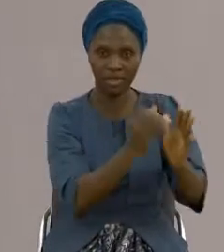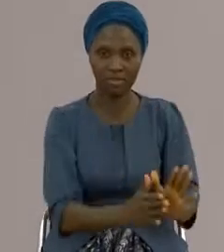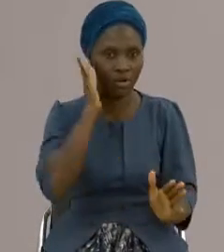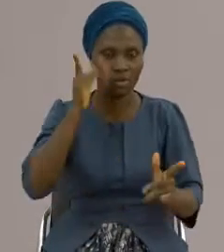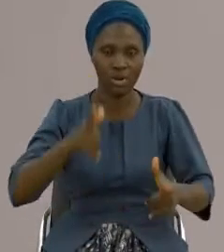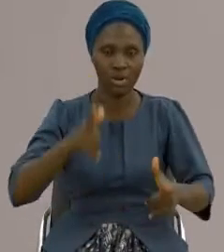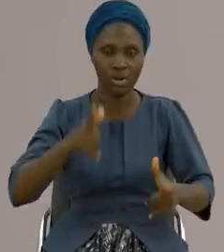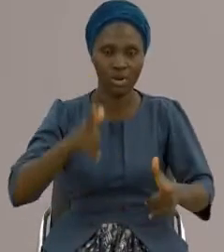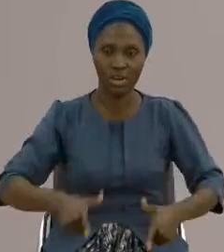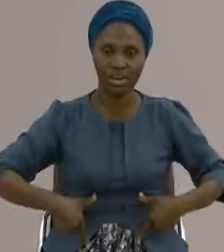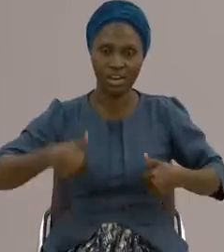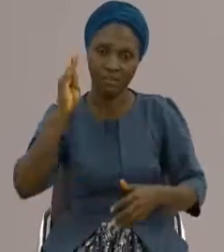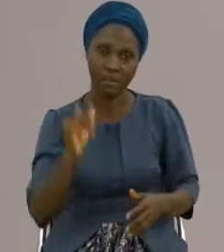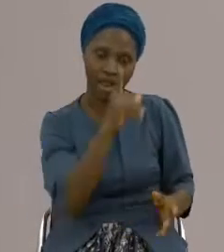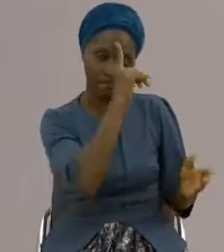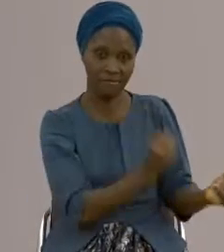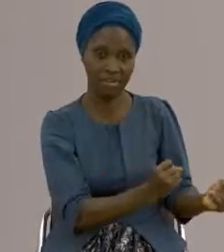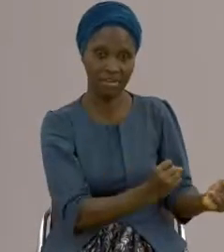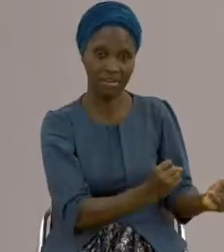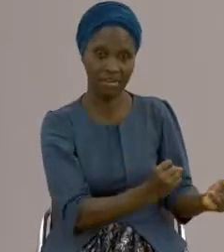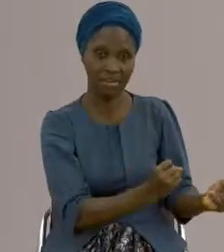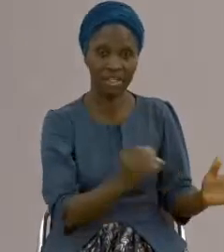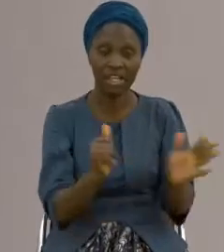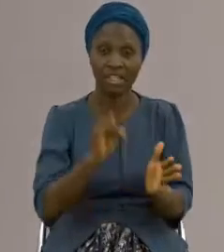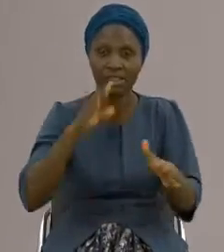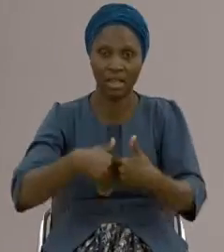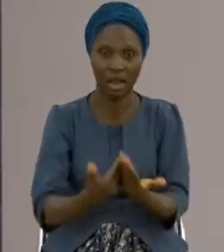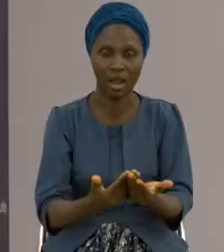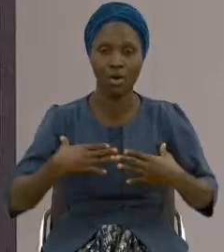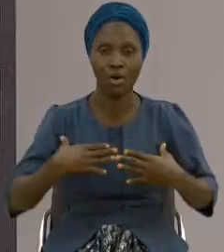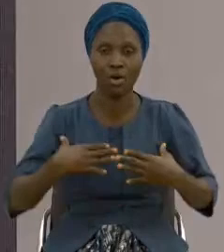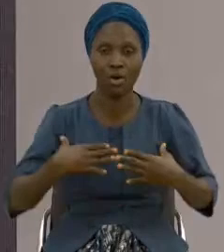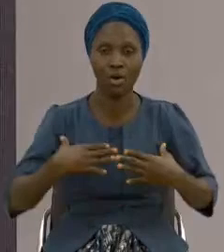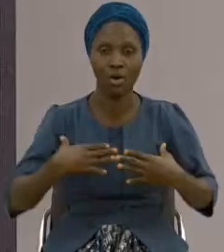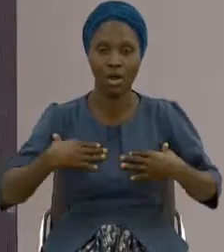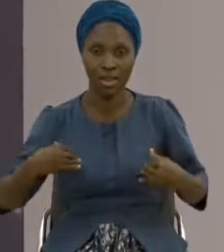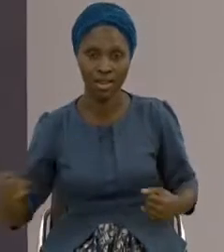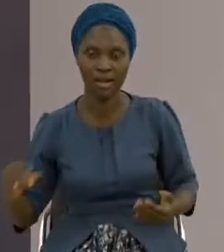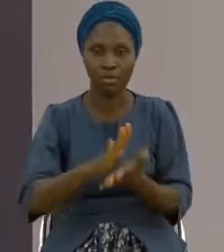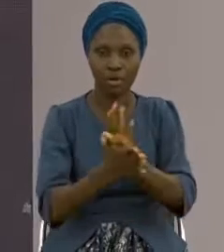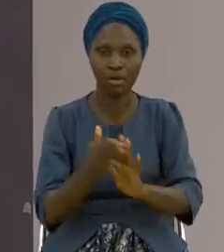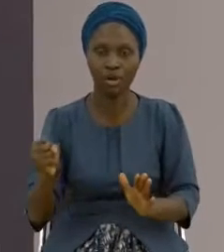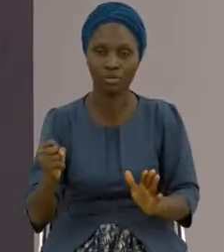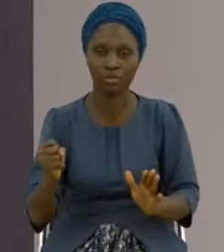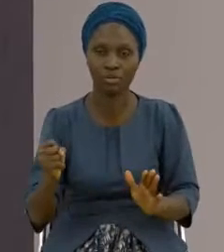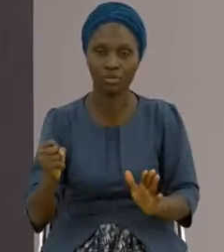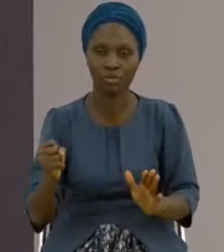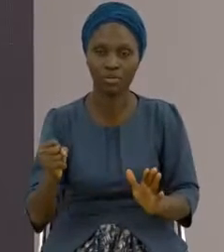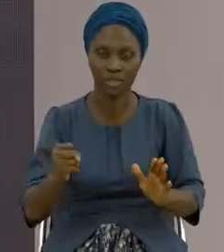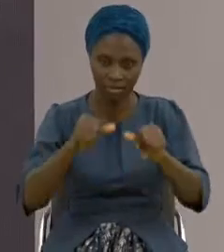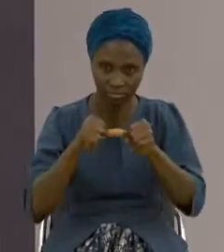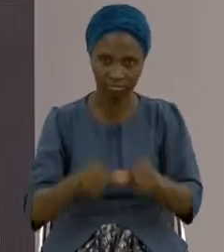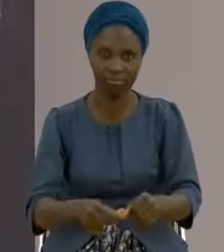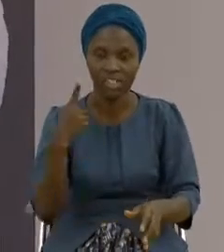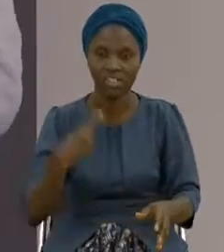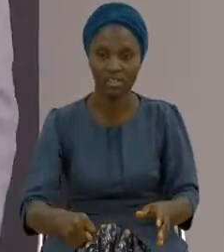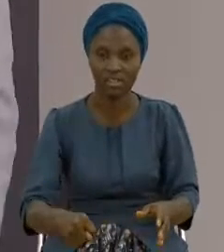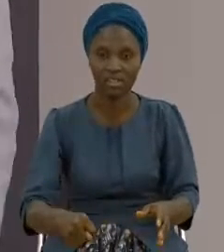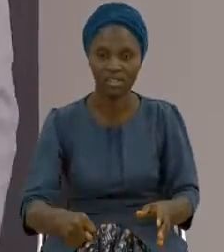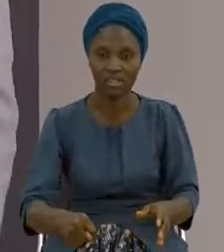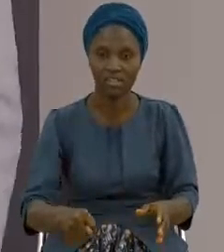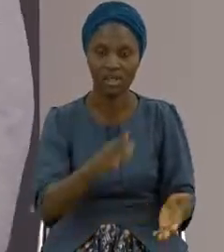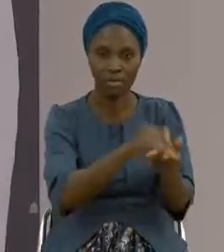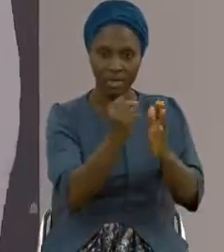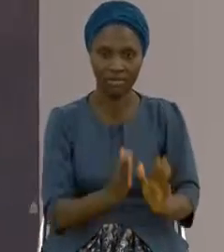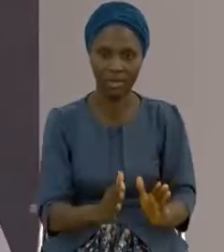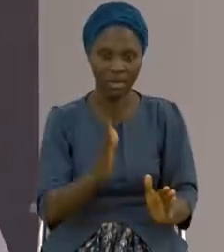healing becomes permanent. The just shall live by faith. That's how the joy of the Lord